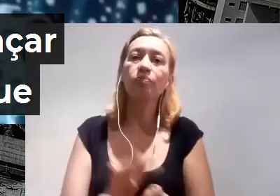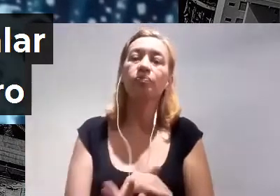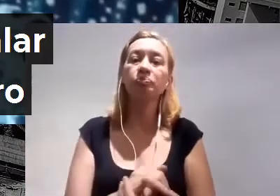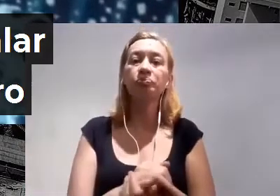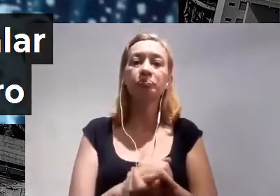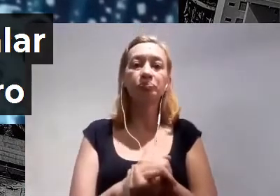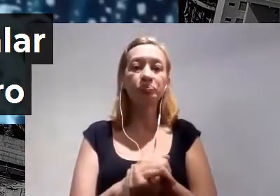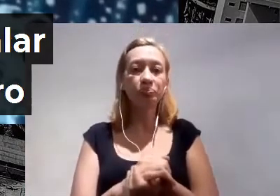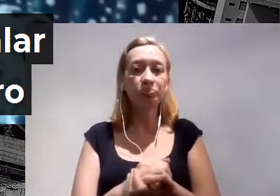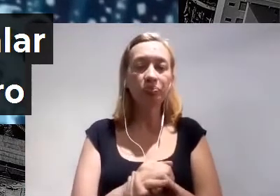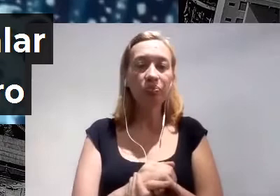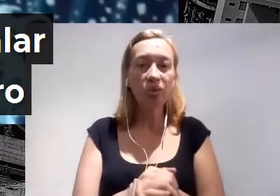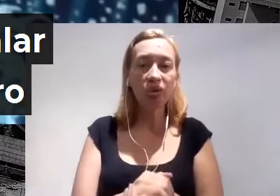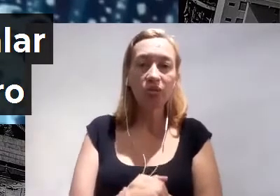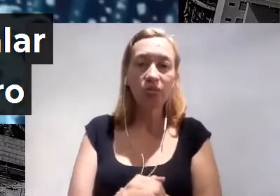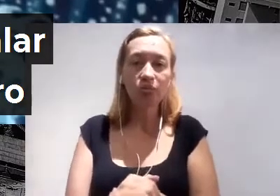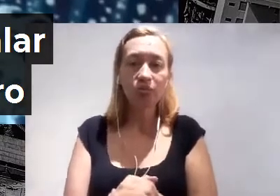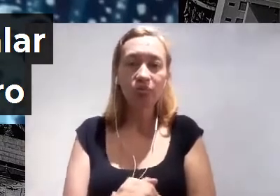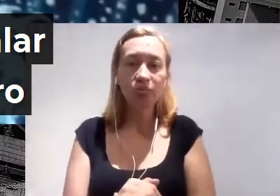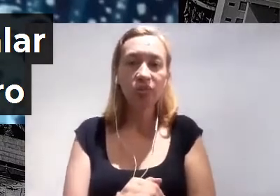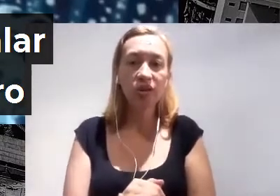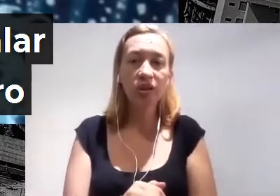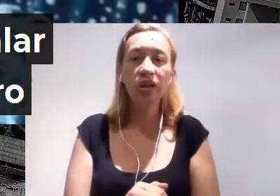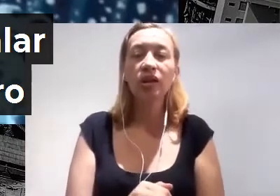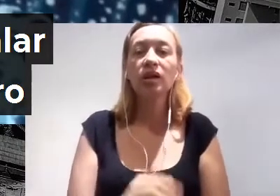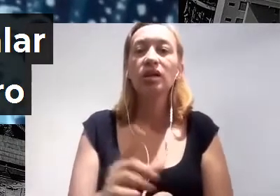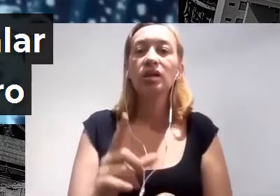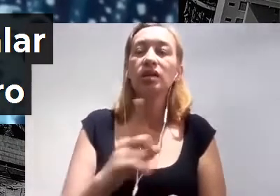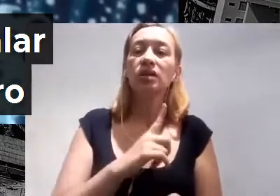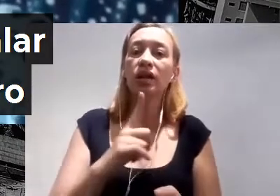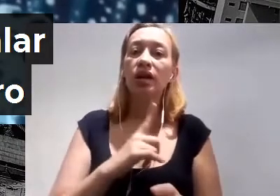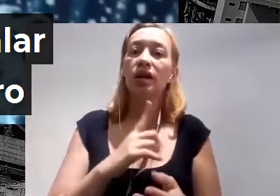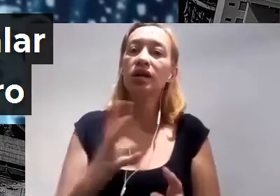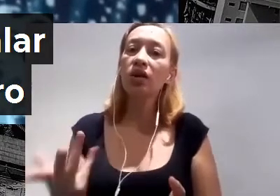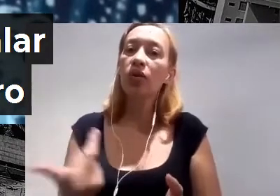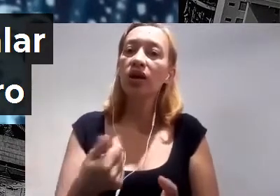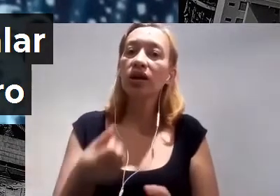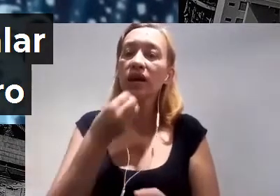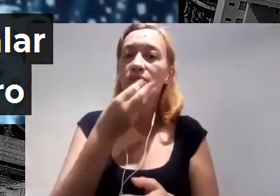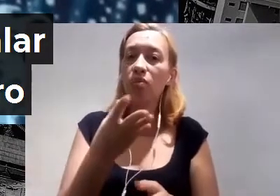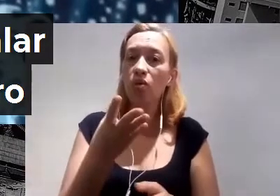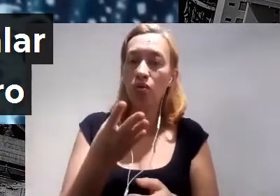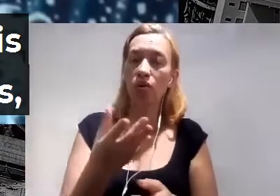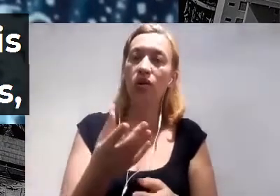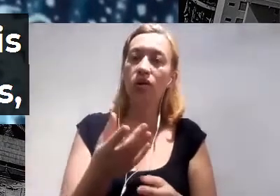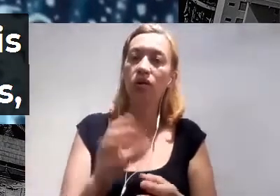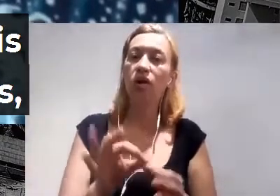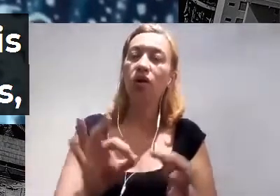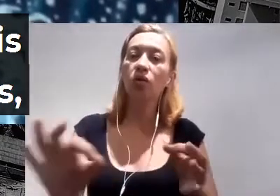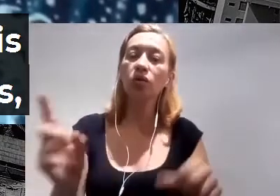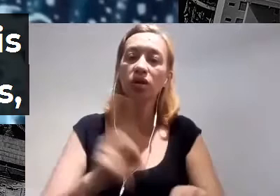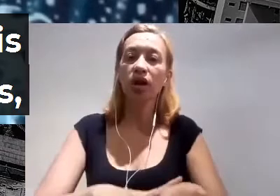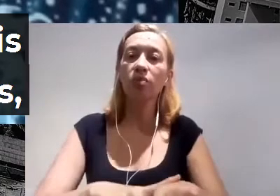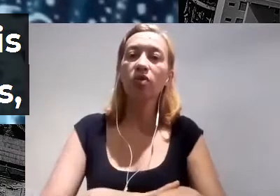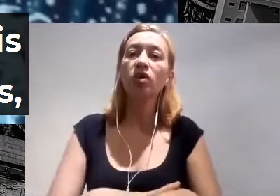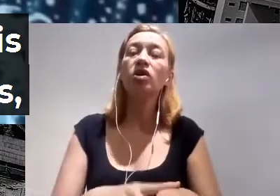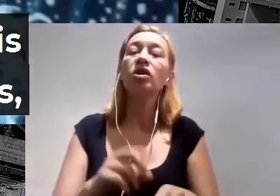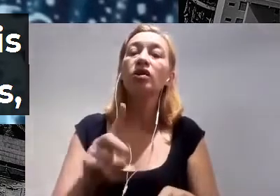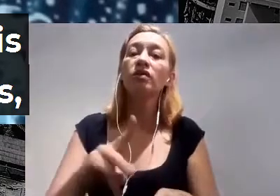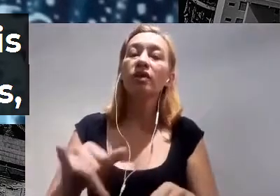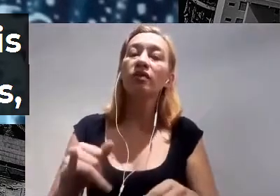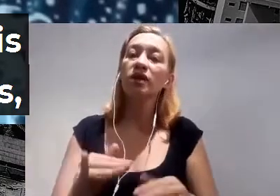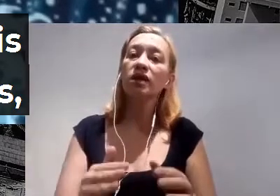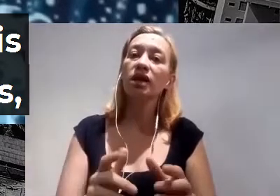business in a way that has these co-benefits. What will help to scale these types of investments not only within the company is the ability to